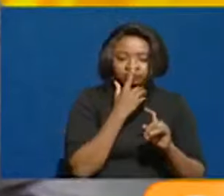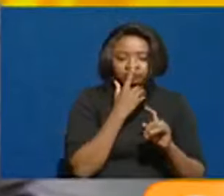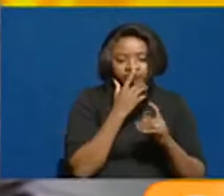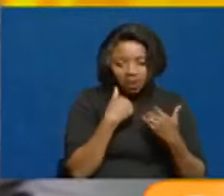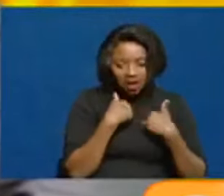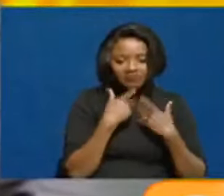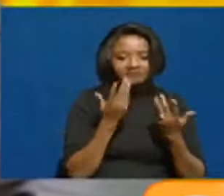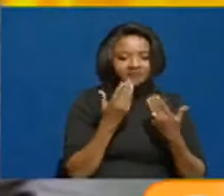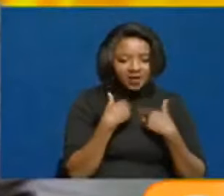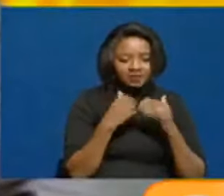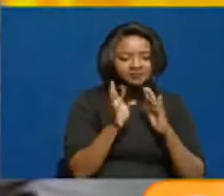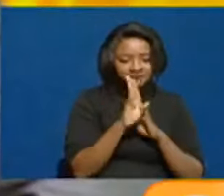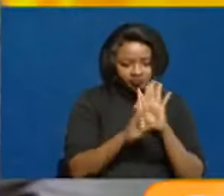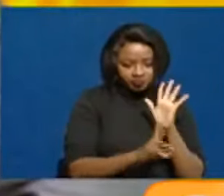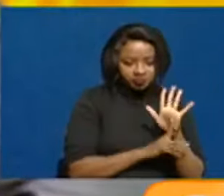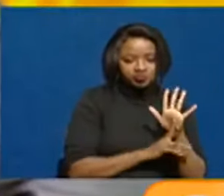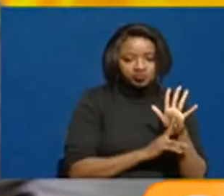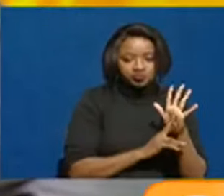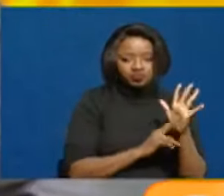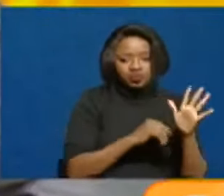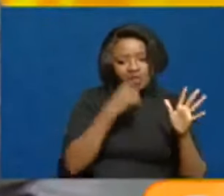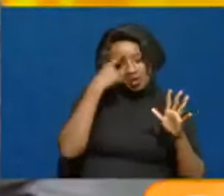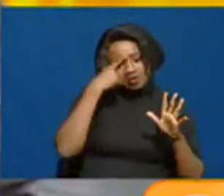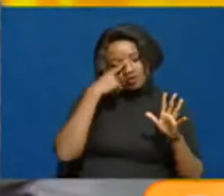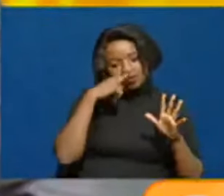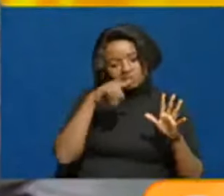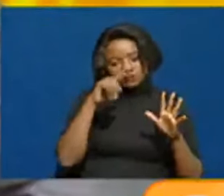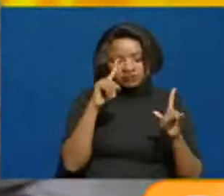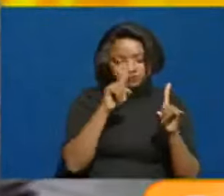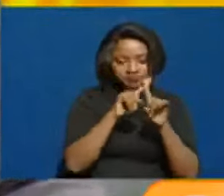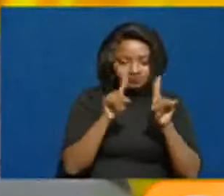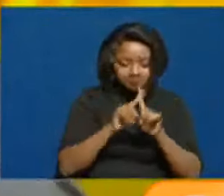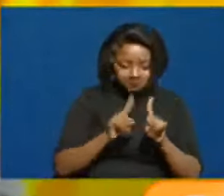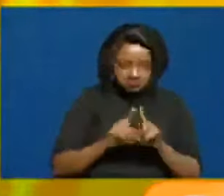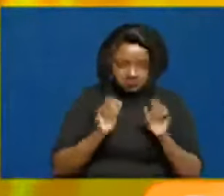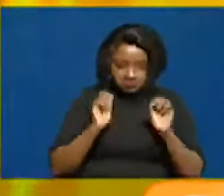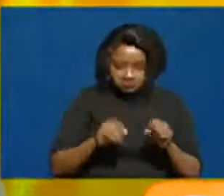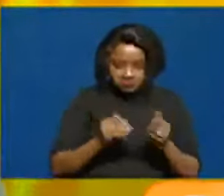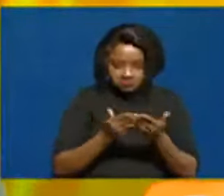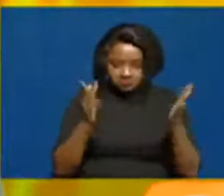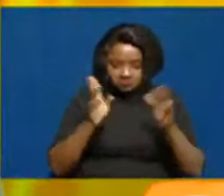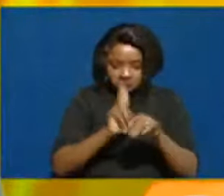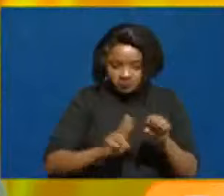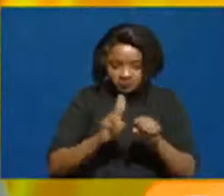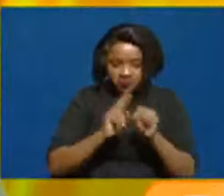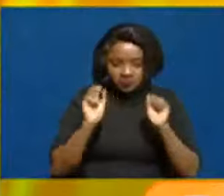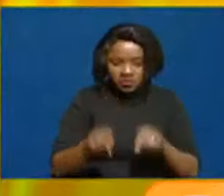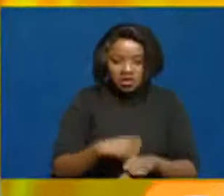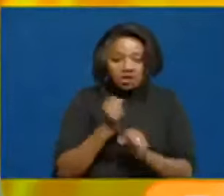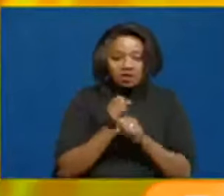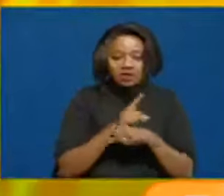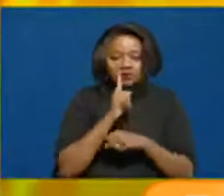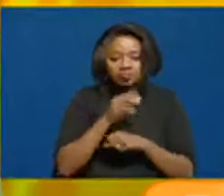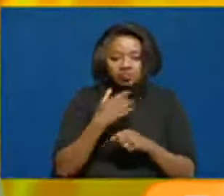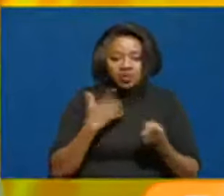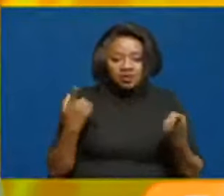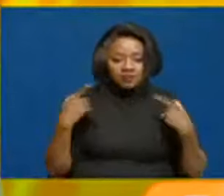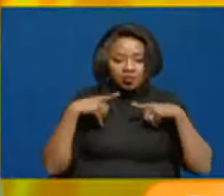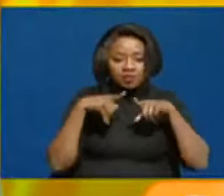regulations, policies and regulations that we use to ensure compliance. Remember, we have the